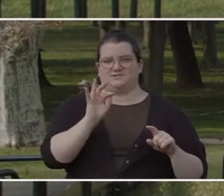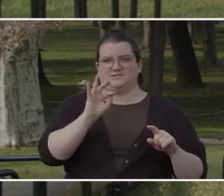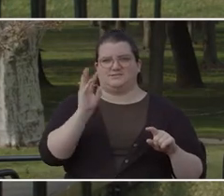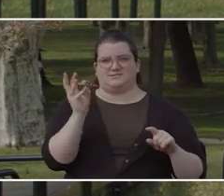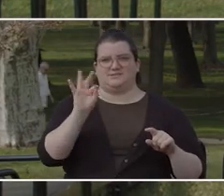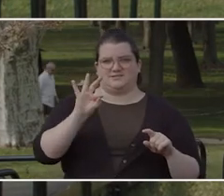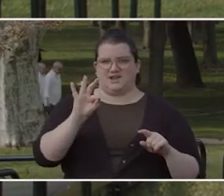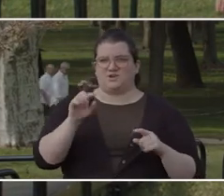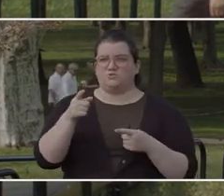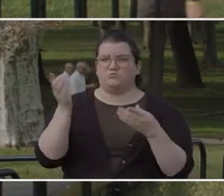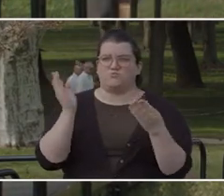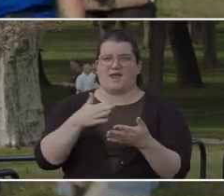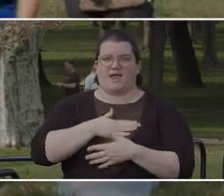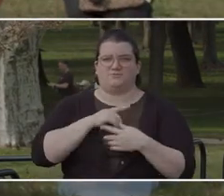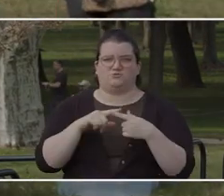1969. He brought happiness to many.